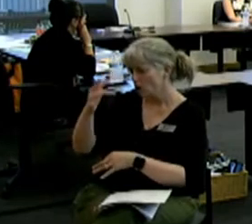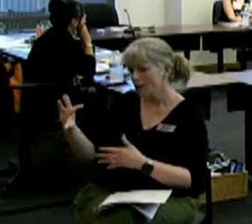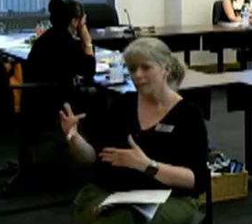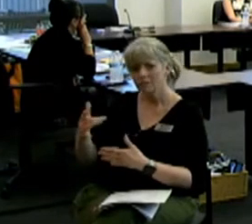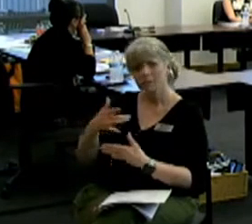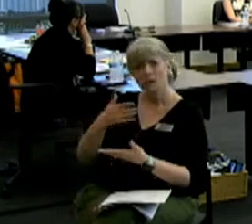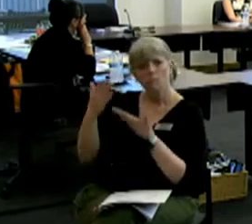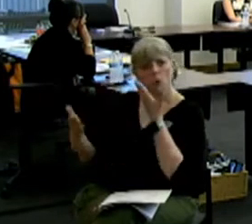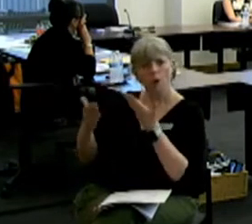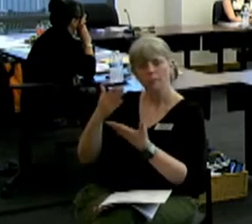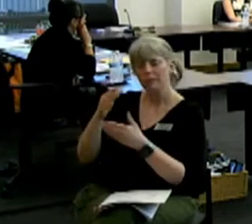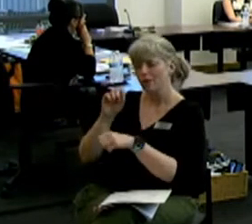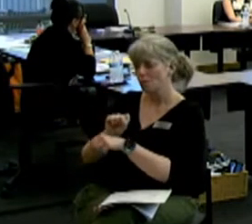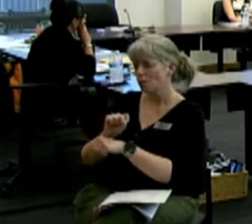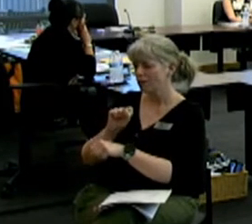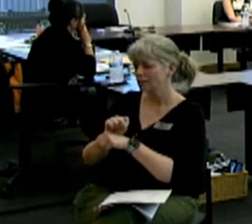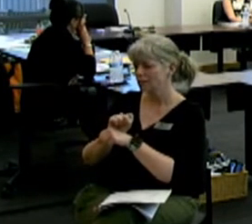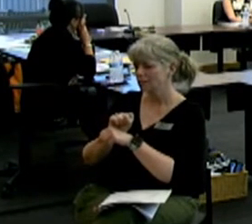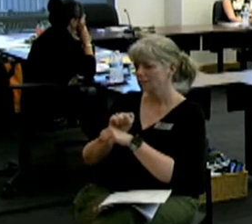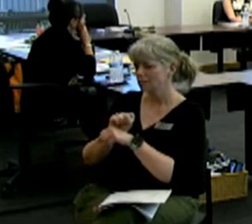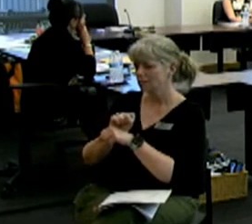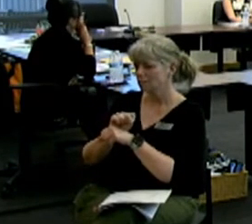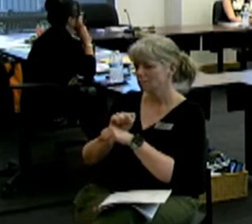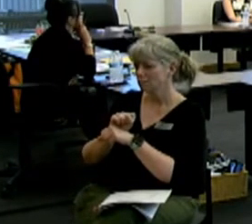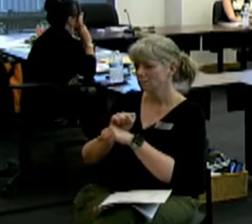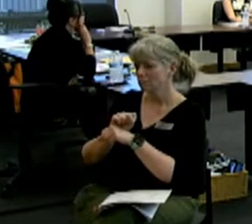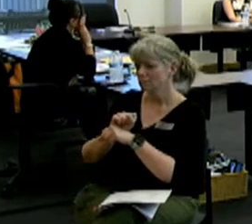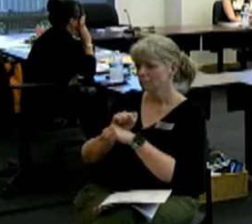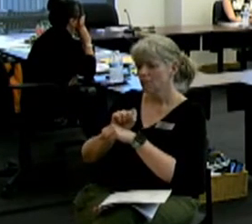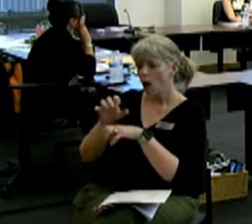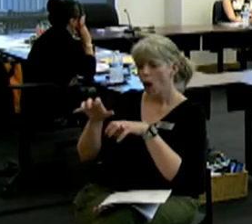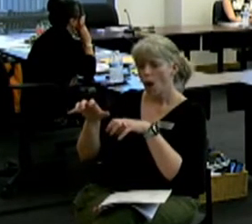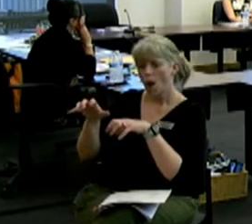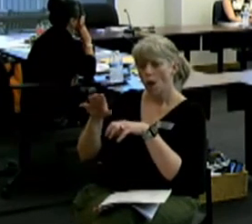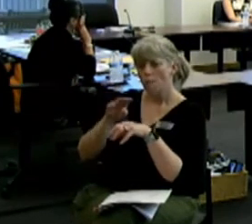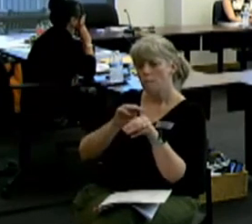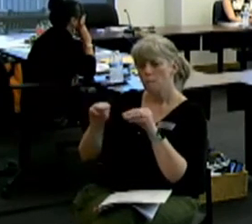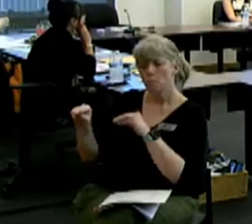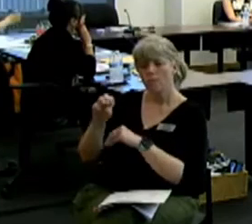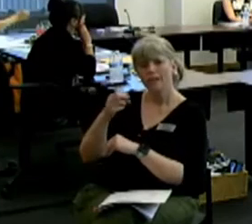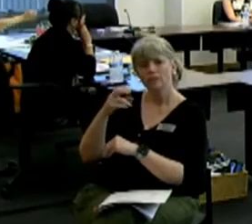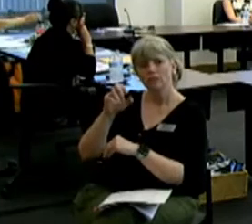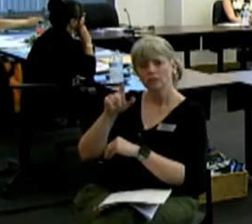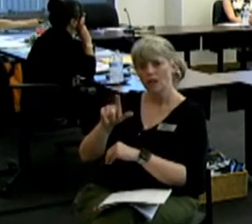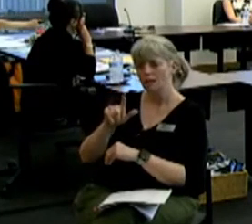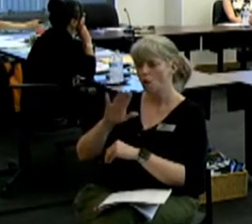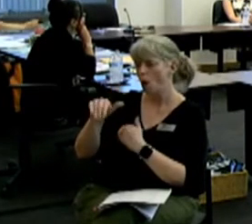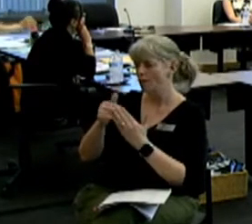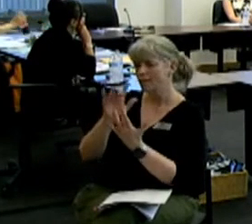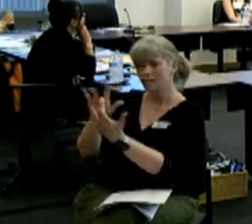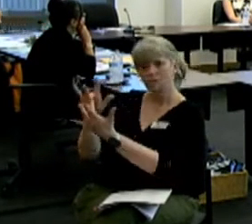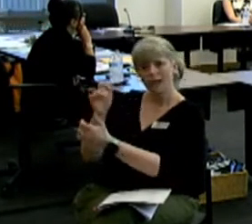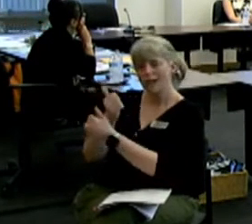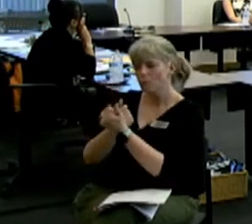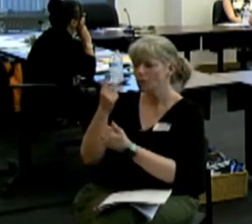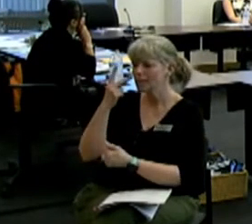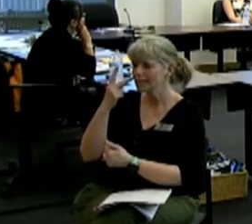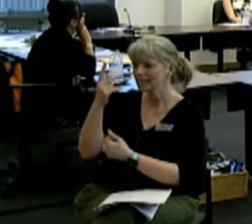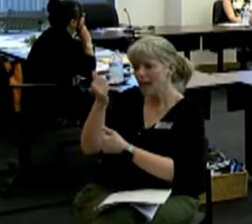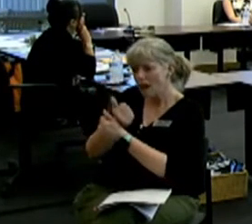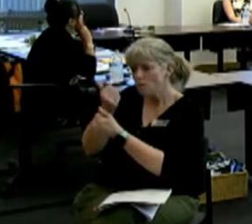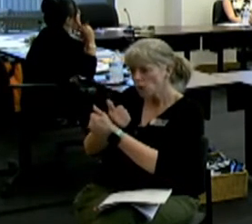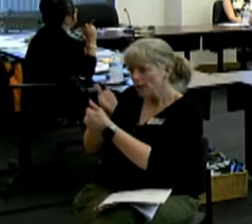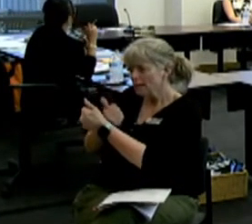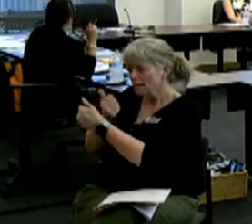and it's probably the workshop I was in with Michelle, what all these touch points are and why. Not everyone needs to see every single